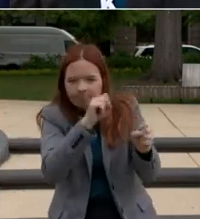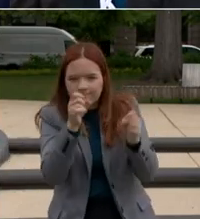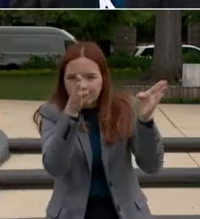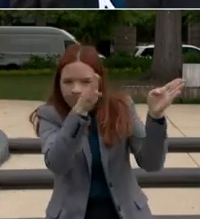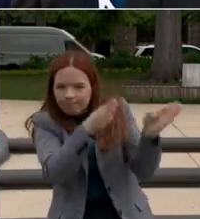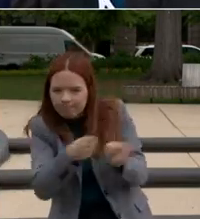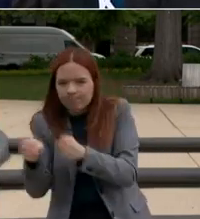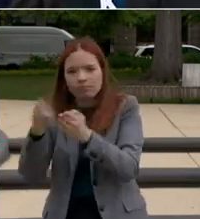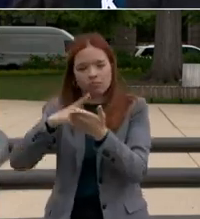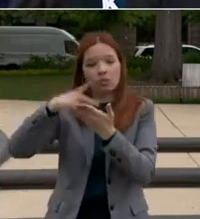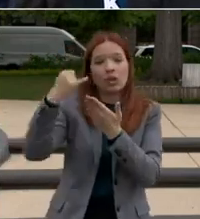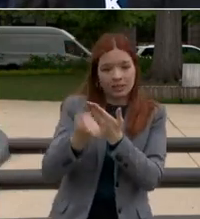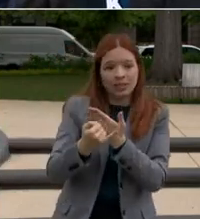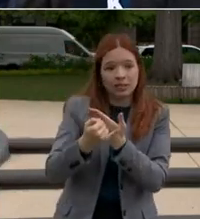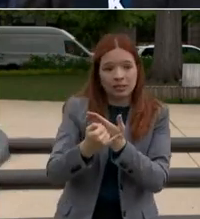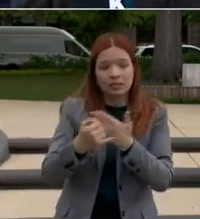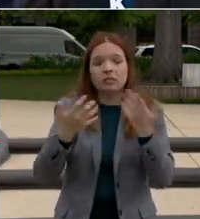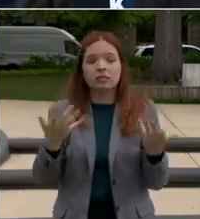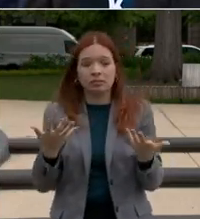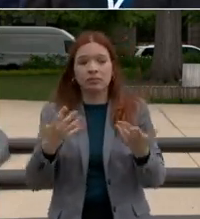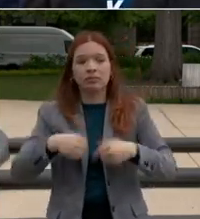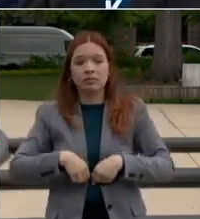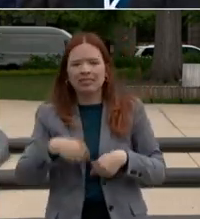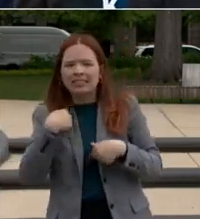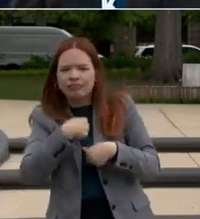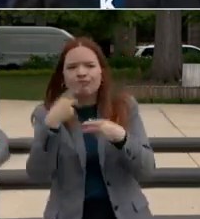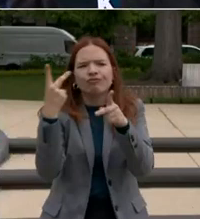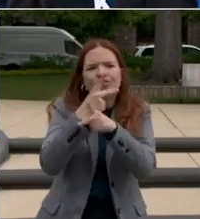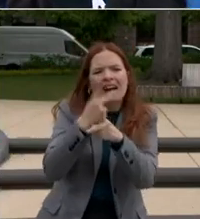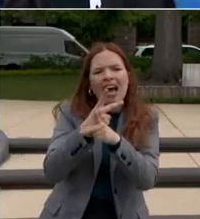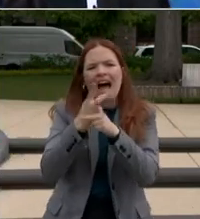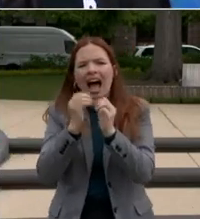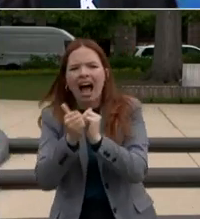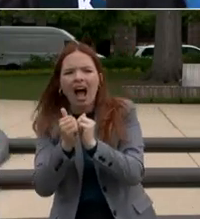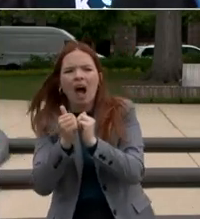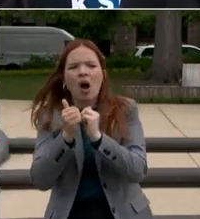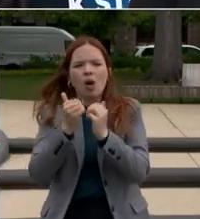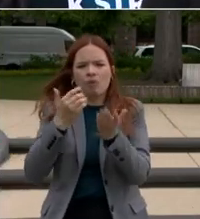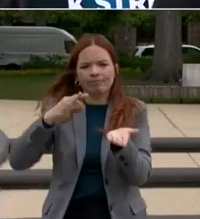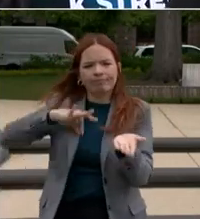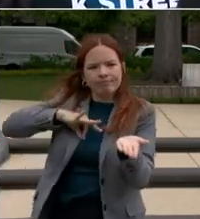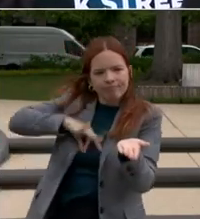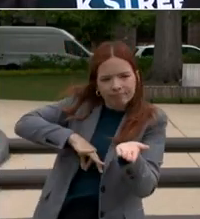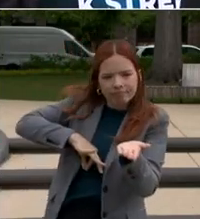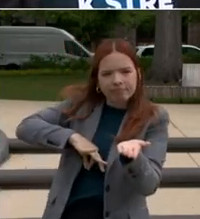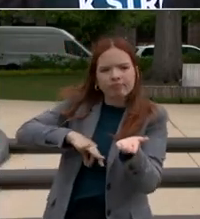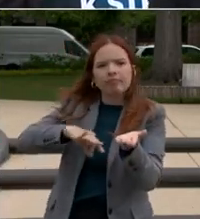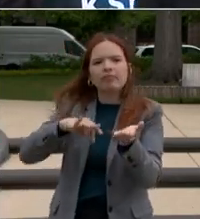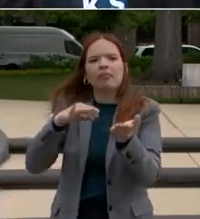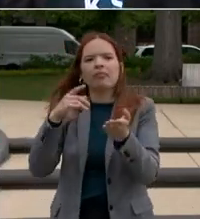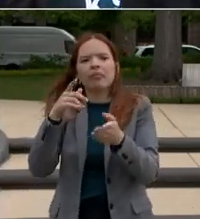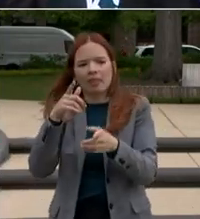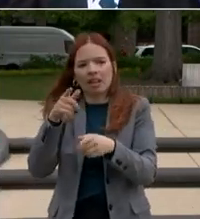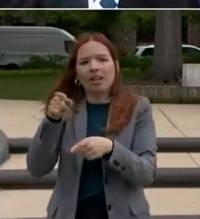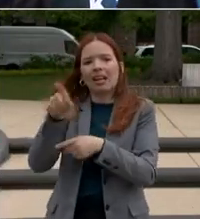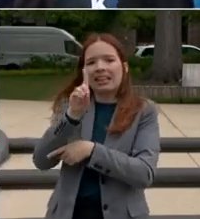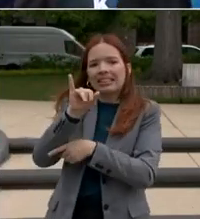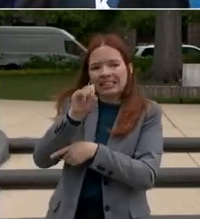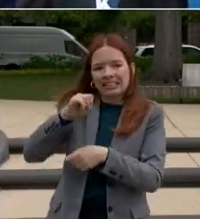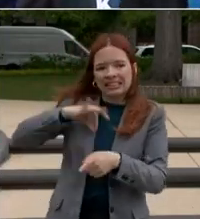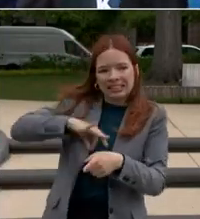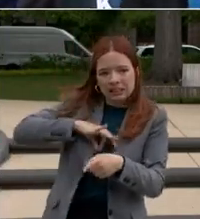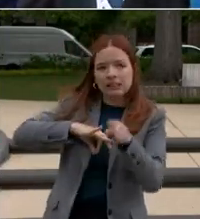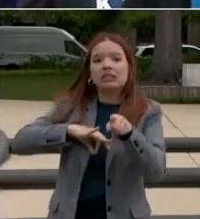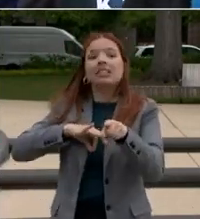into the proposal and the contract disincentive clauses and incentive clauses. The incentives are for the contractors to be able to complete